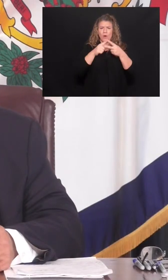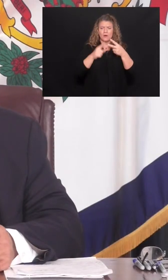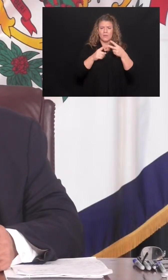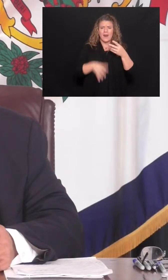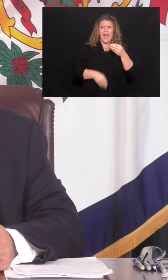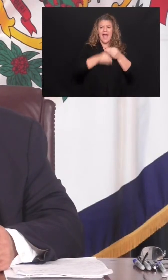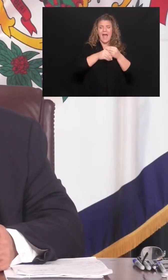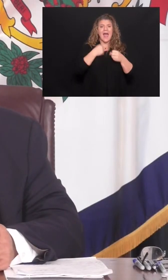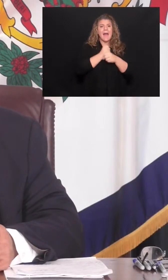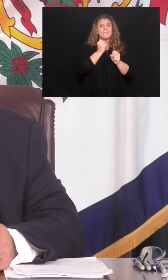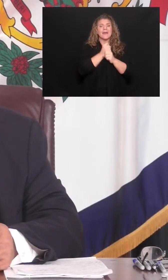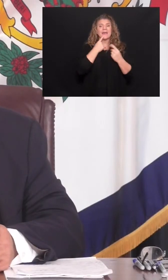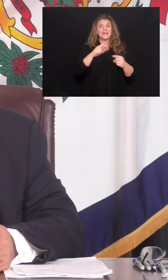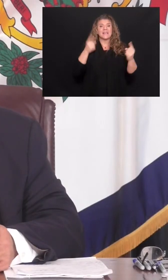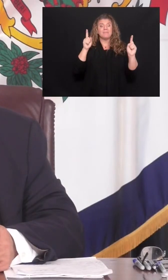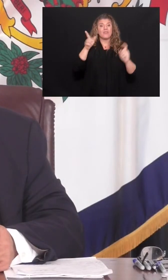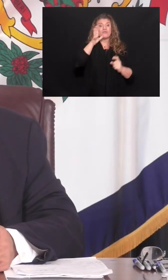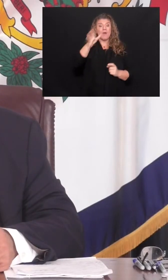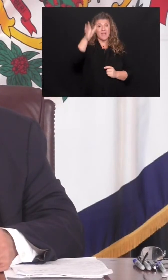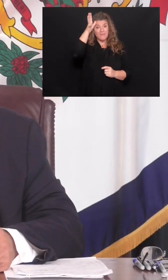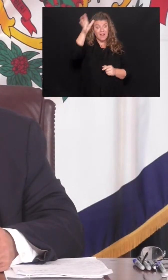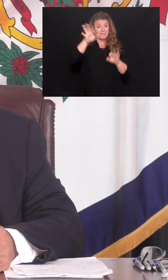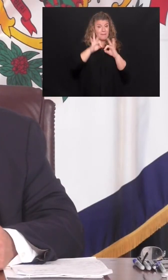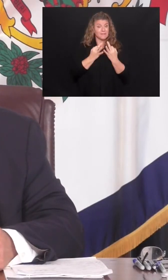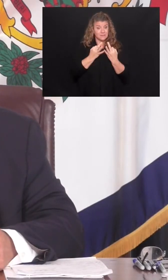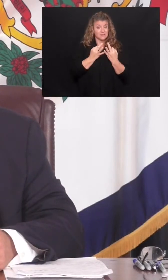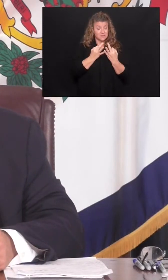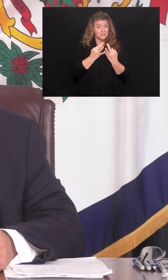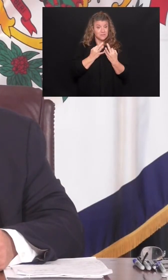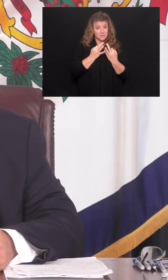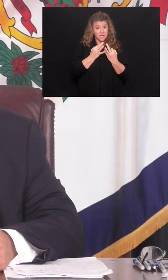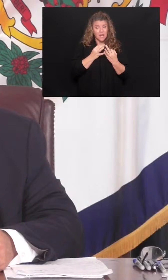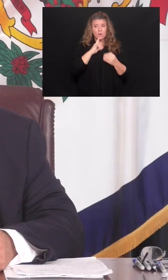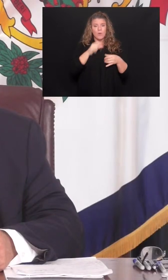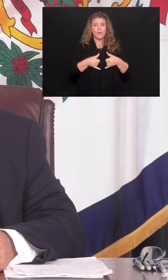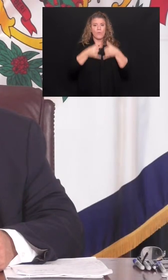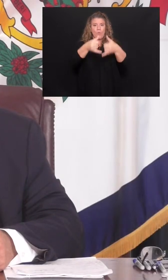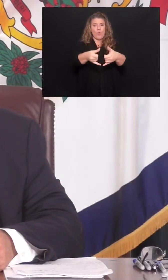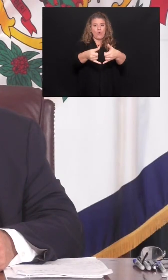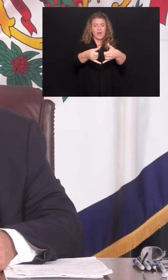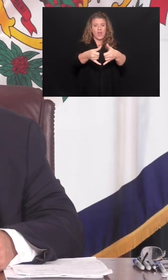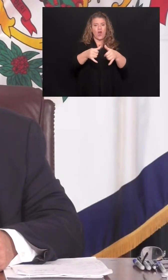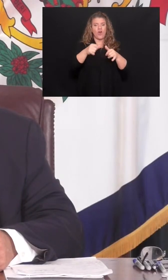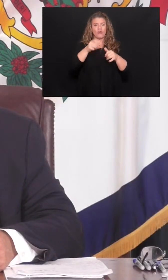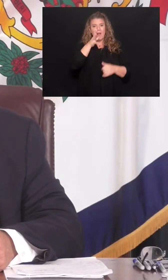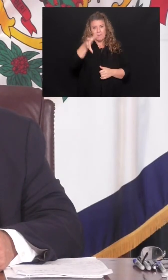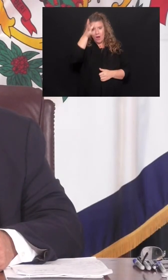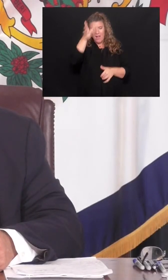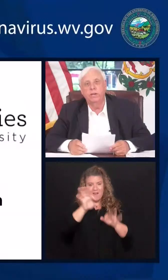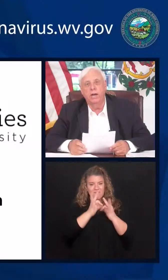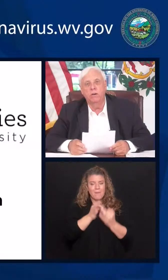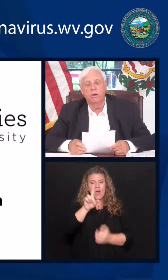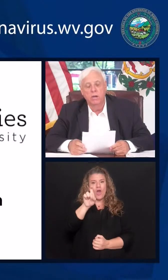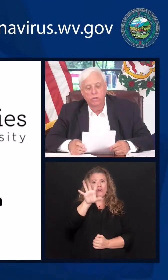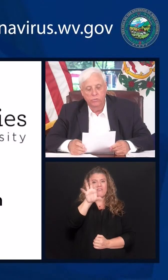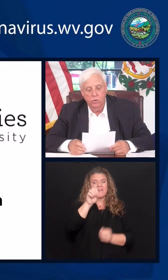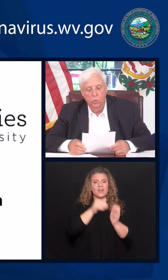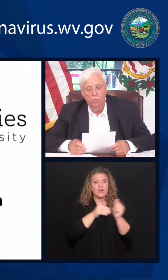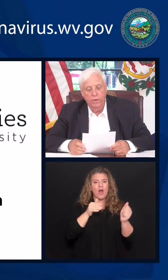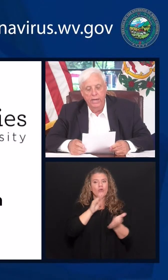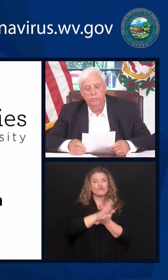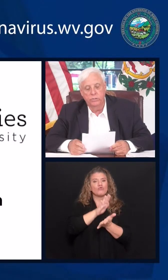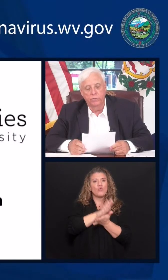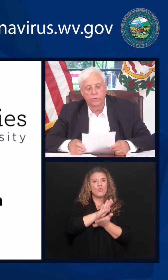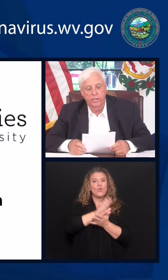I made an announcement about our grand families, rewarding our grand families with a $150